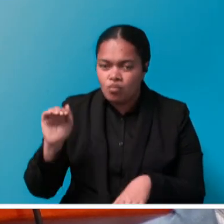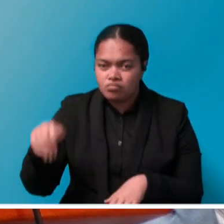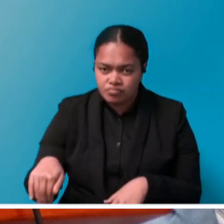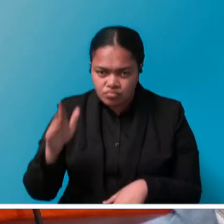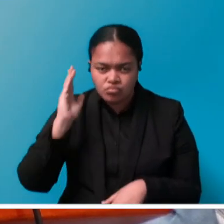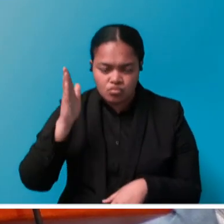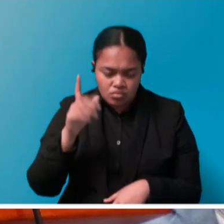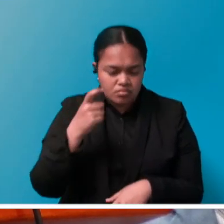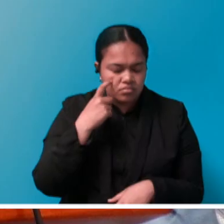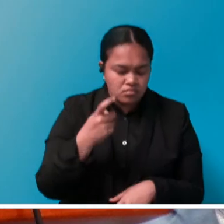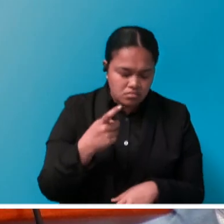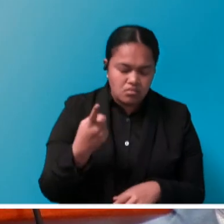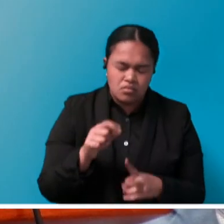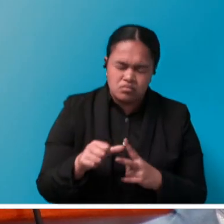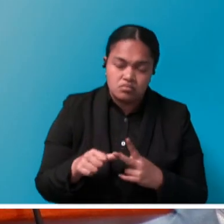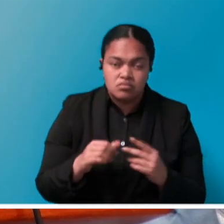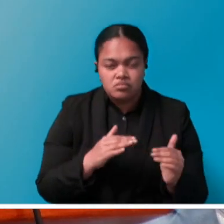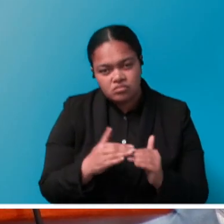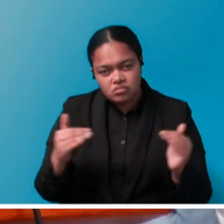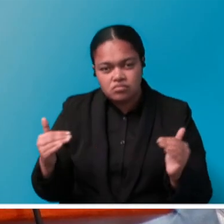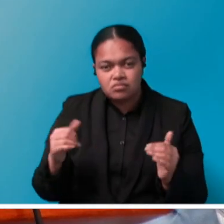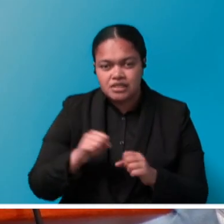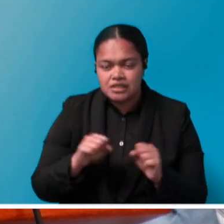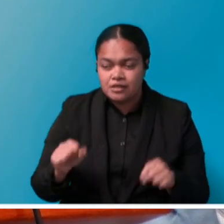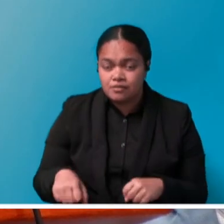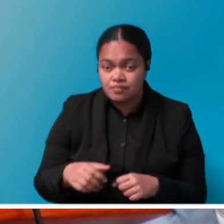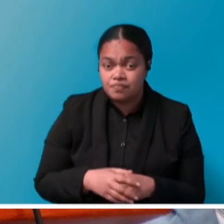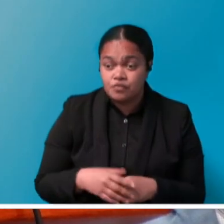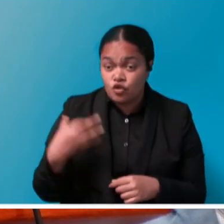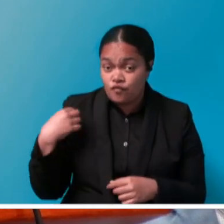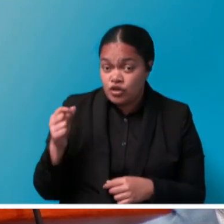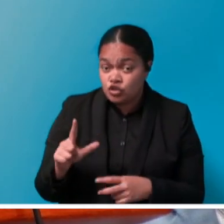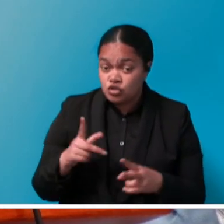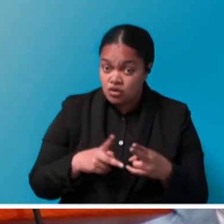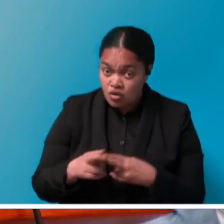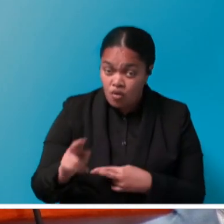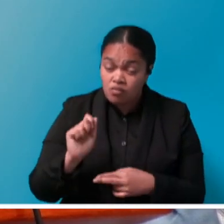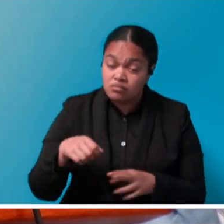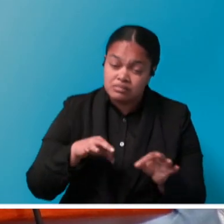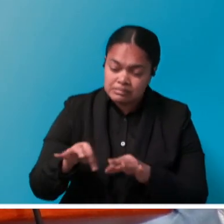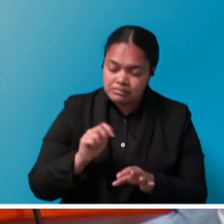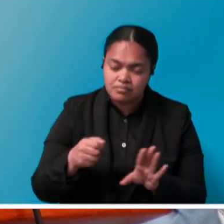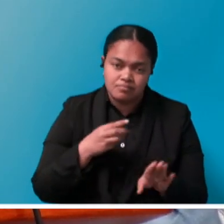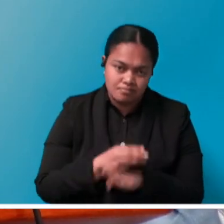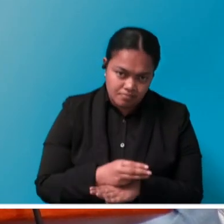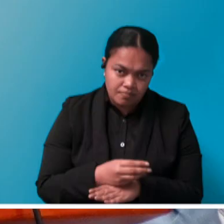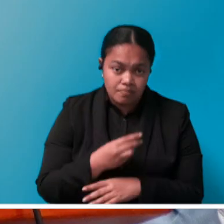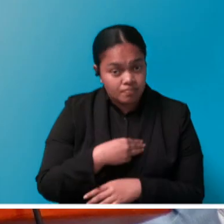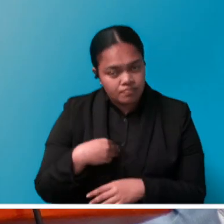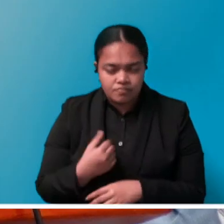care, and in the justice system. Mr. Speaker, the official launch is planned for next month. However, our ministry has already